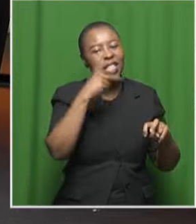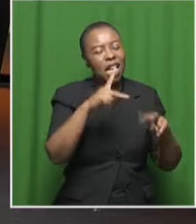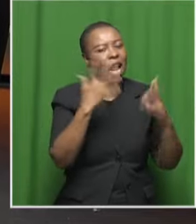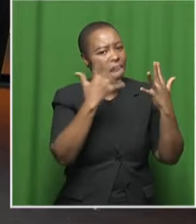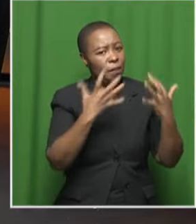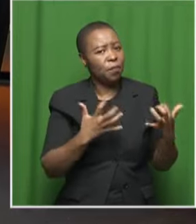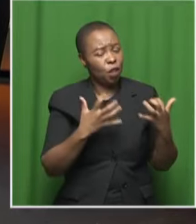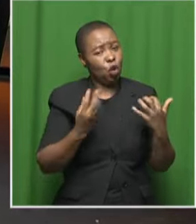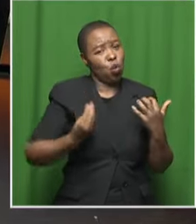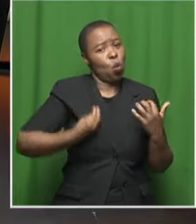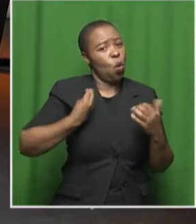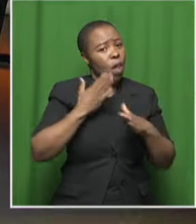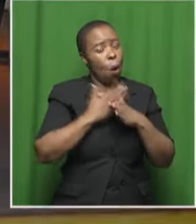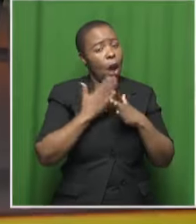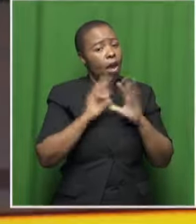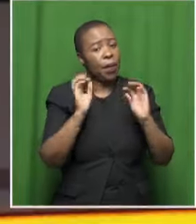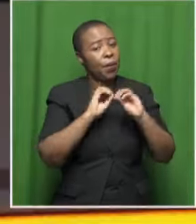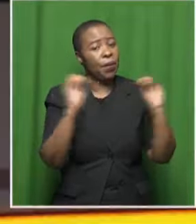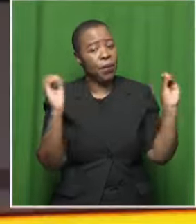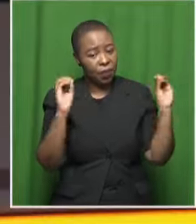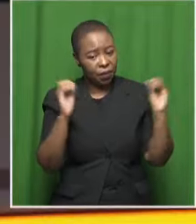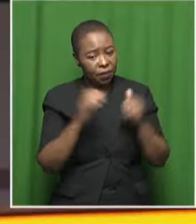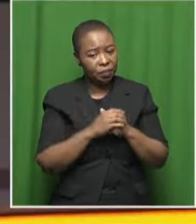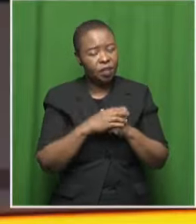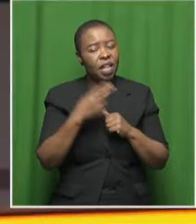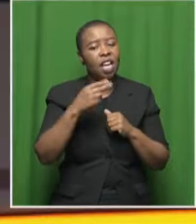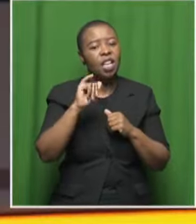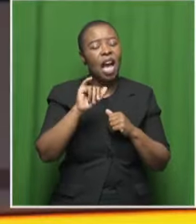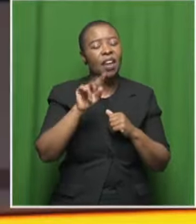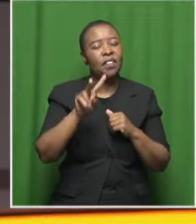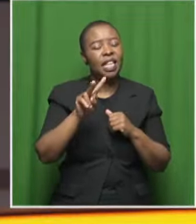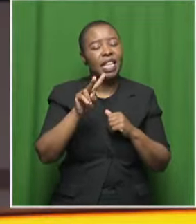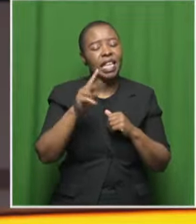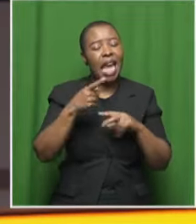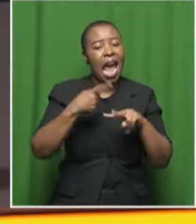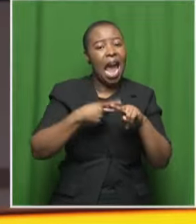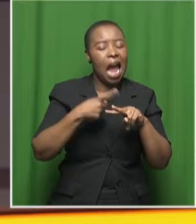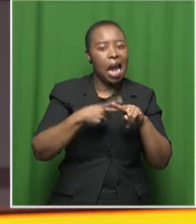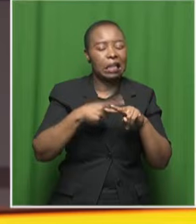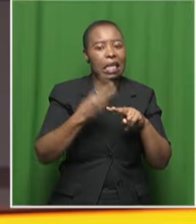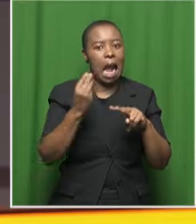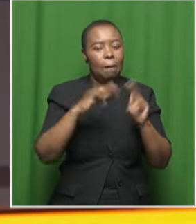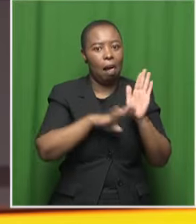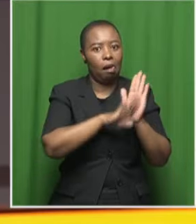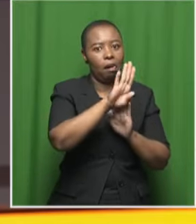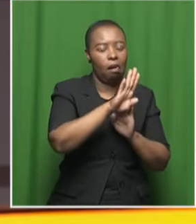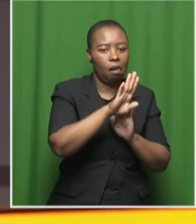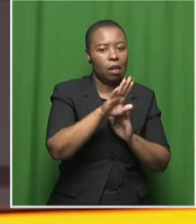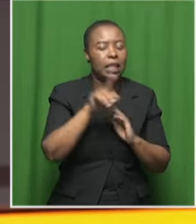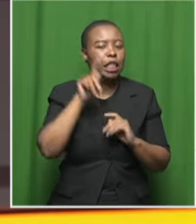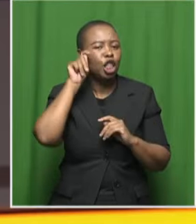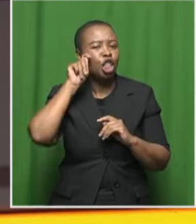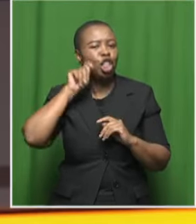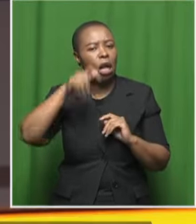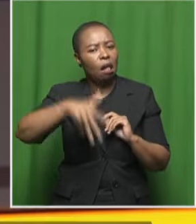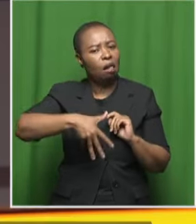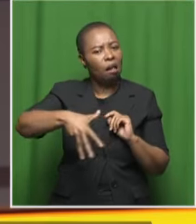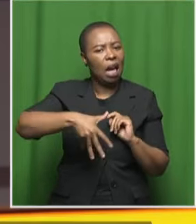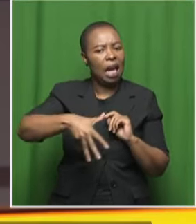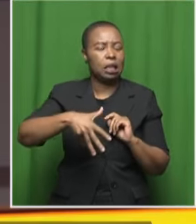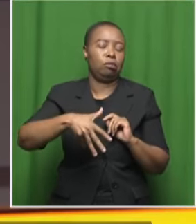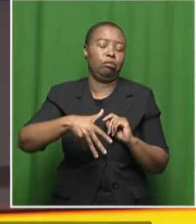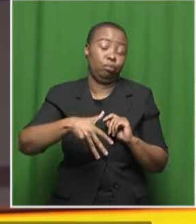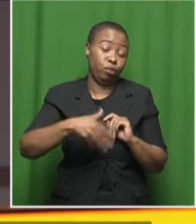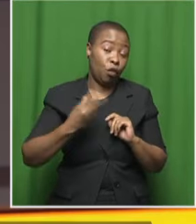youth unemployment. We've got rising HIV and AIDS numbers, teen pregnancy. It just seems like a dire time for the